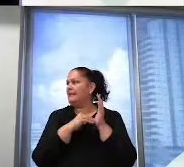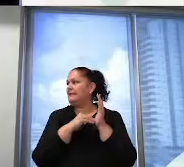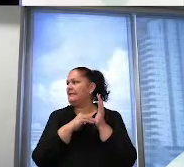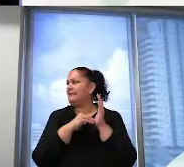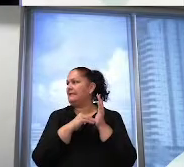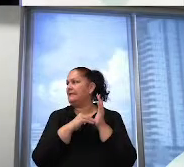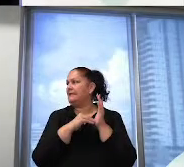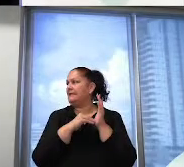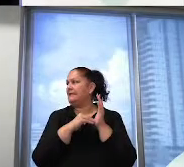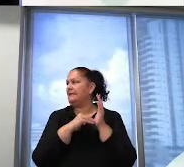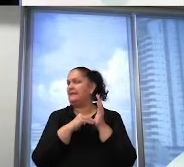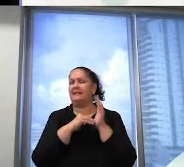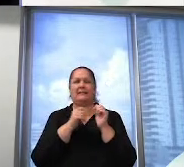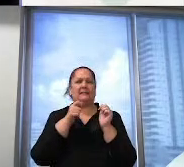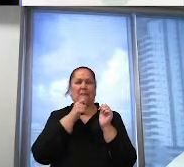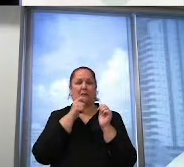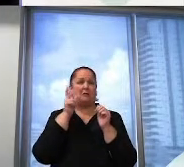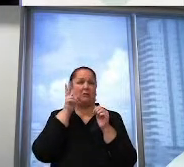outlined. There's the on.